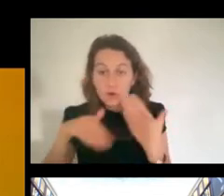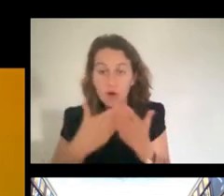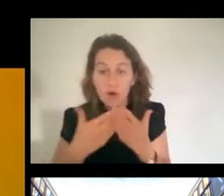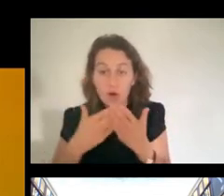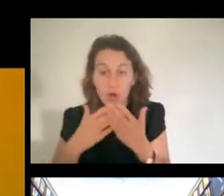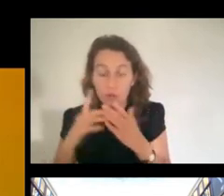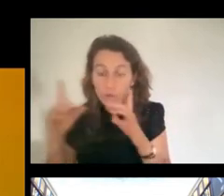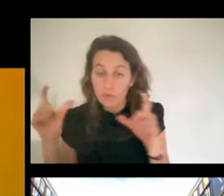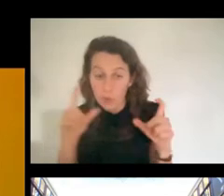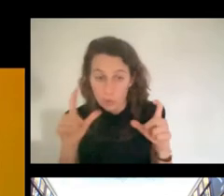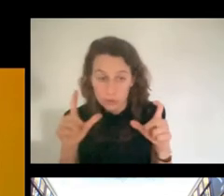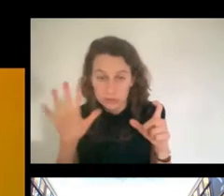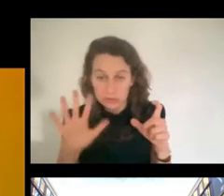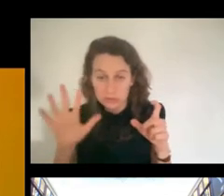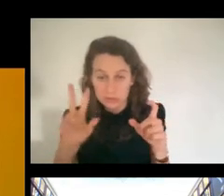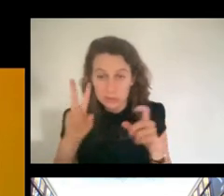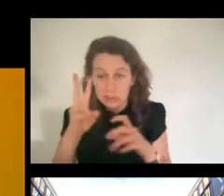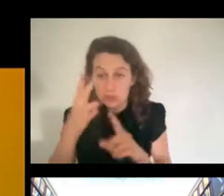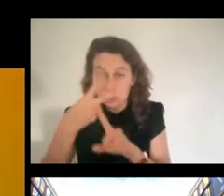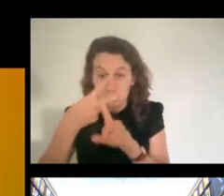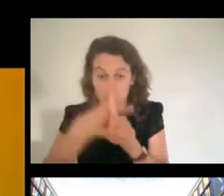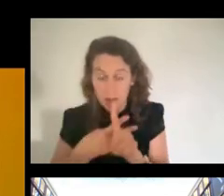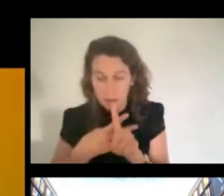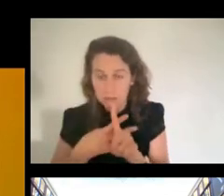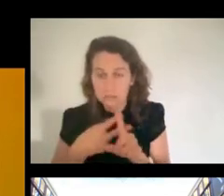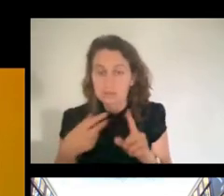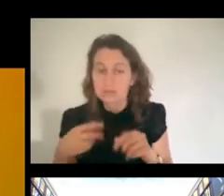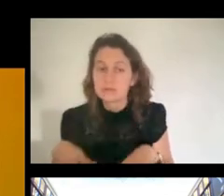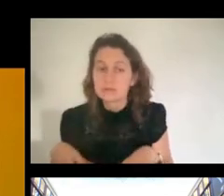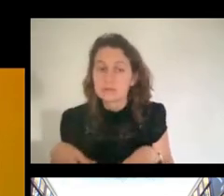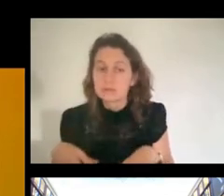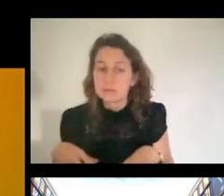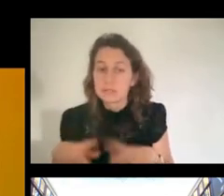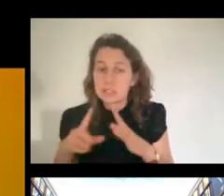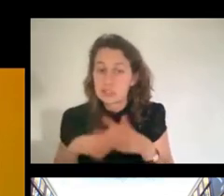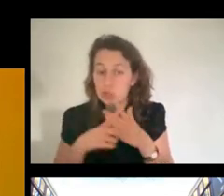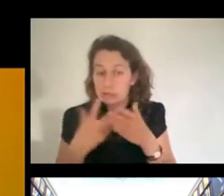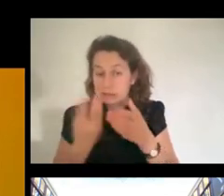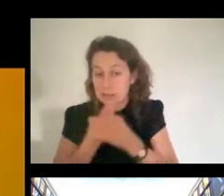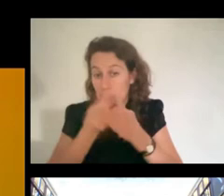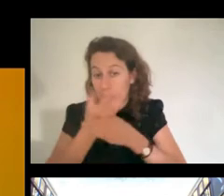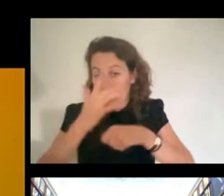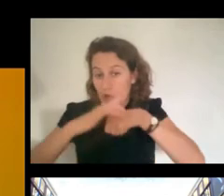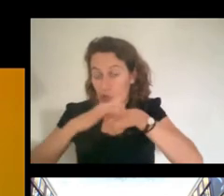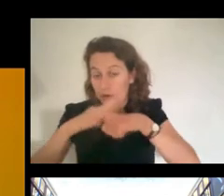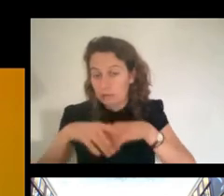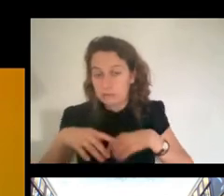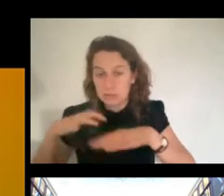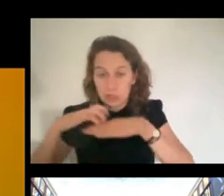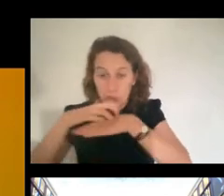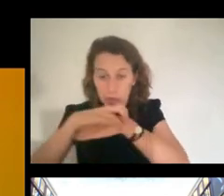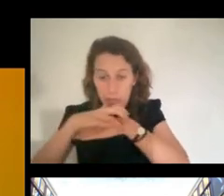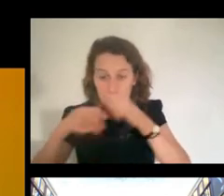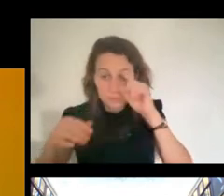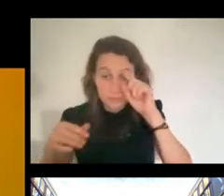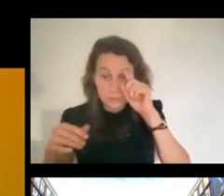It took almost 2 months. So it started out with early spring, when the